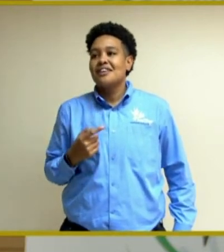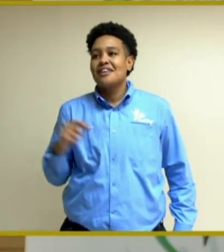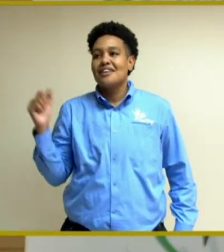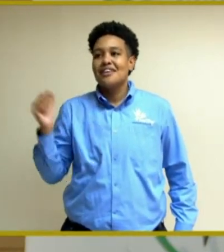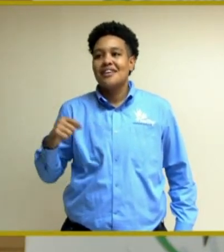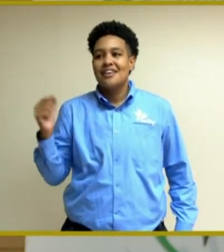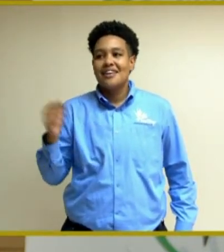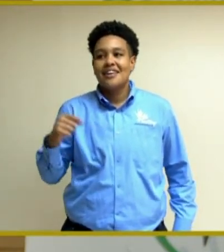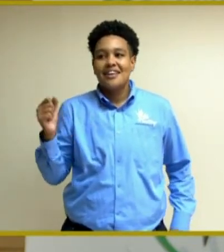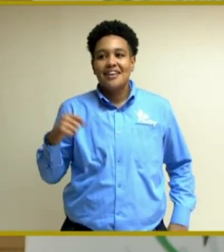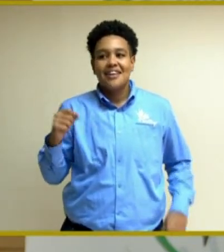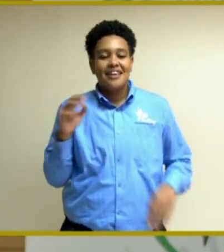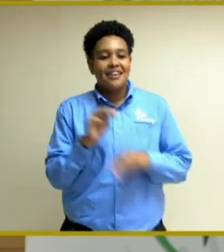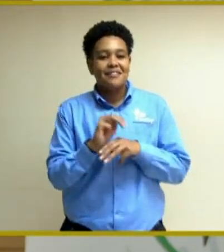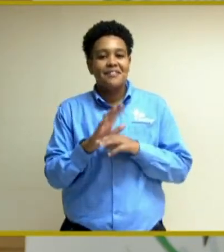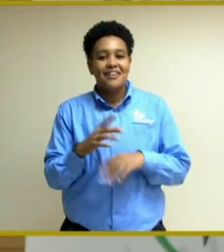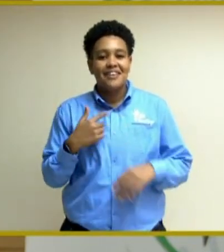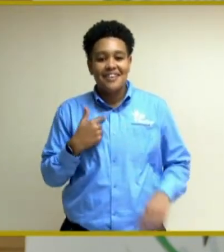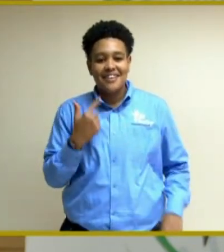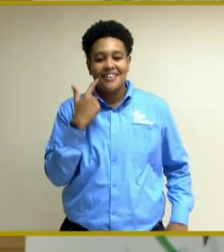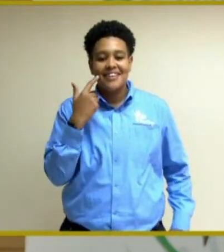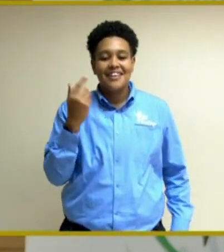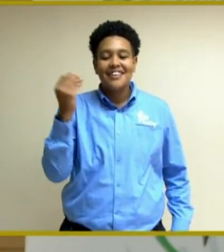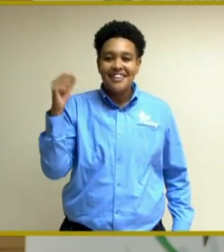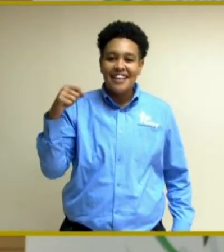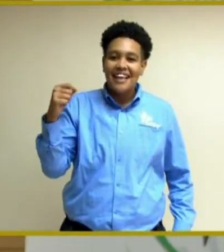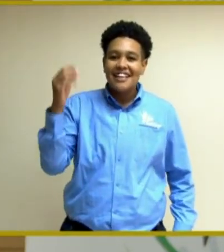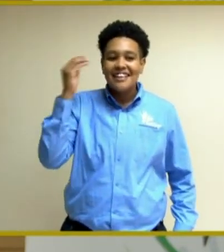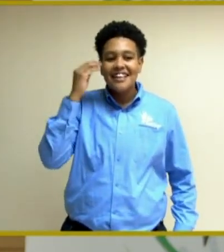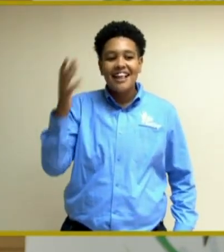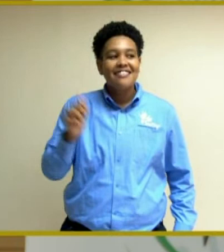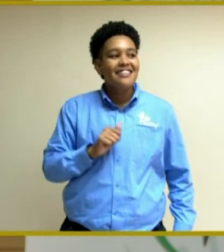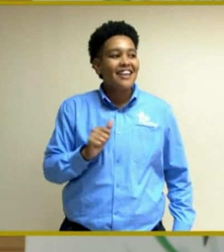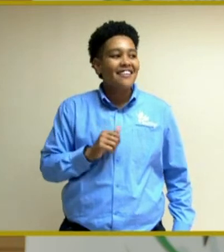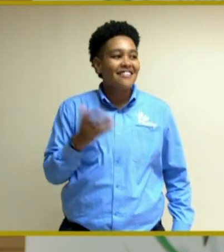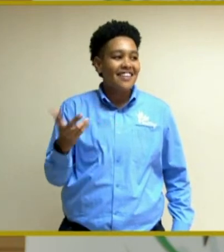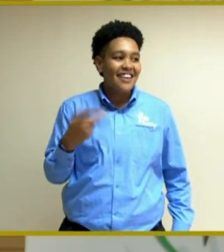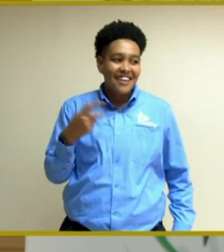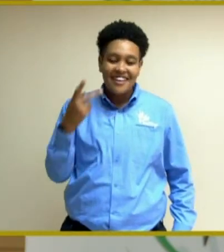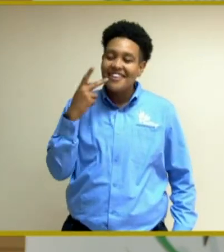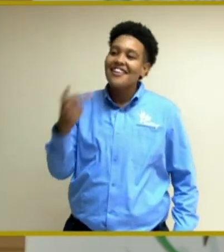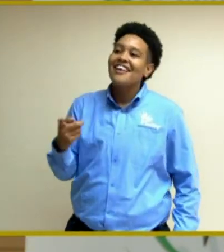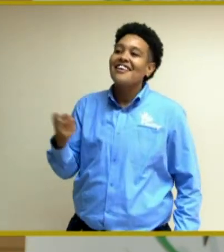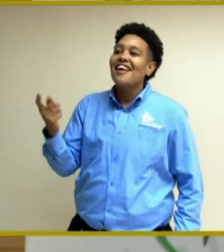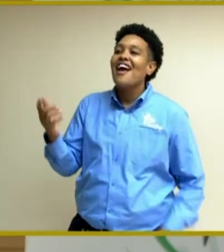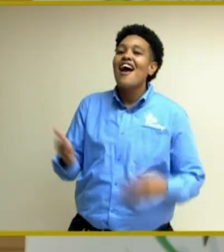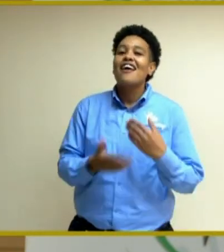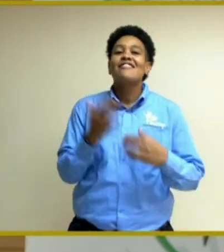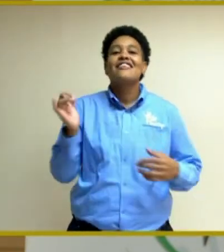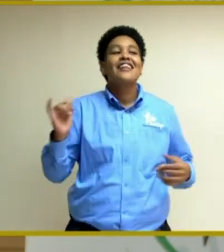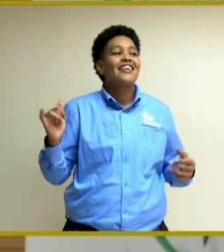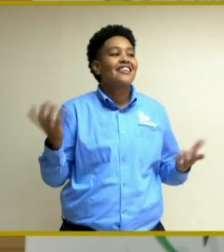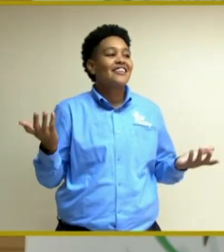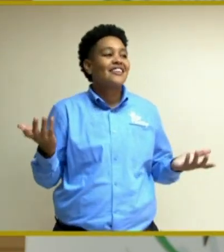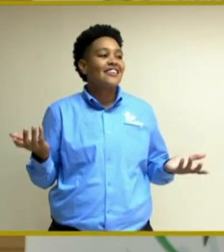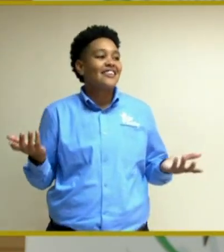so, Minister. Very much so. Tell me about it. Well, I was there and I saw you. It's almost as if the thing just